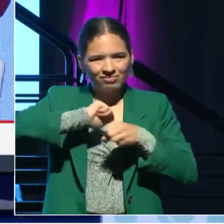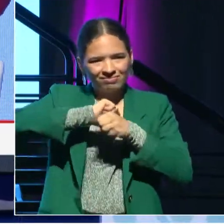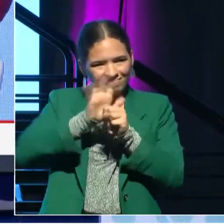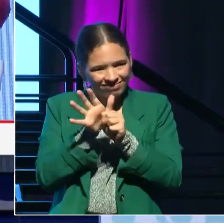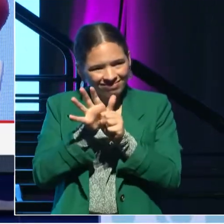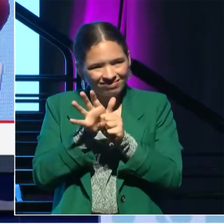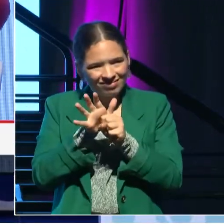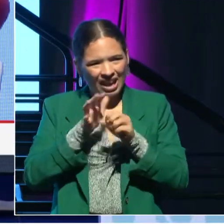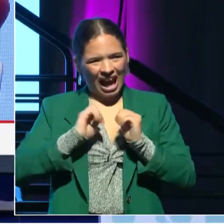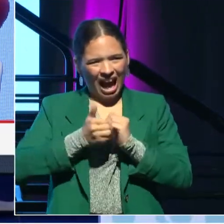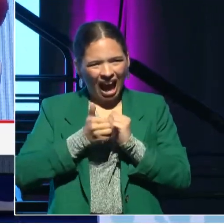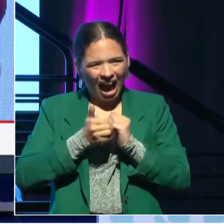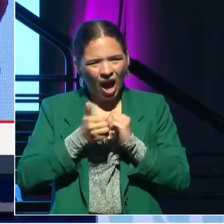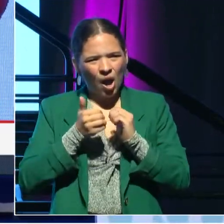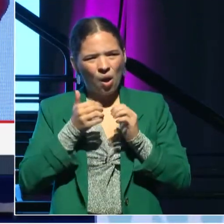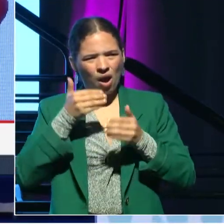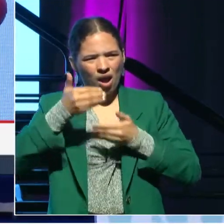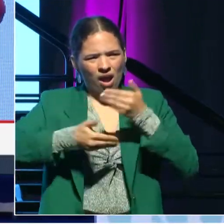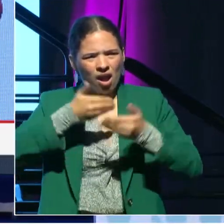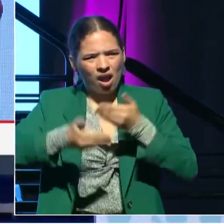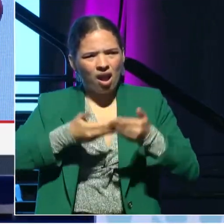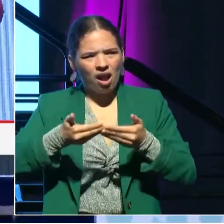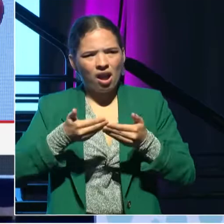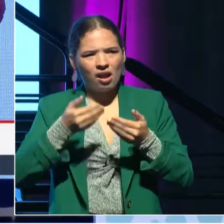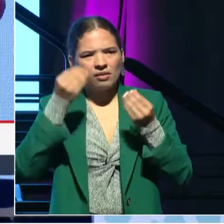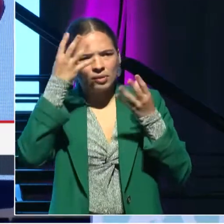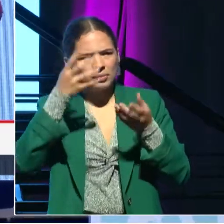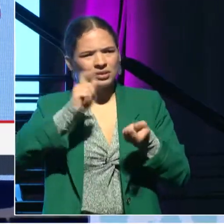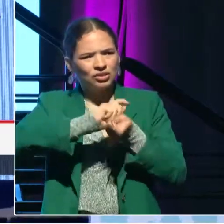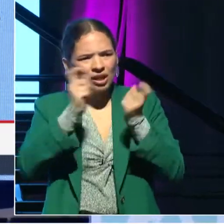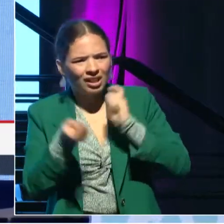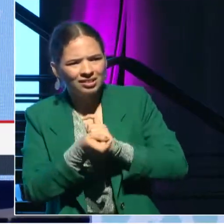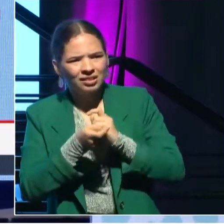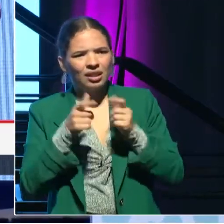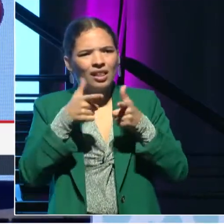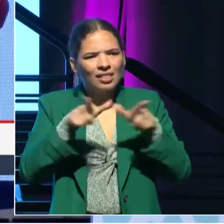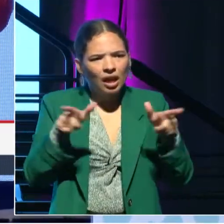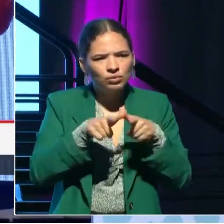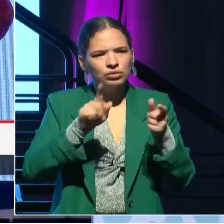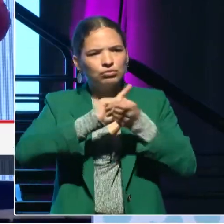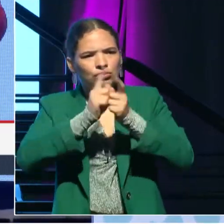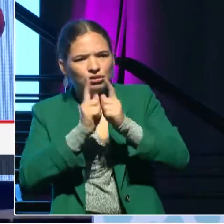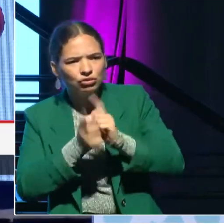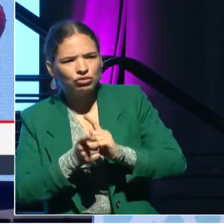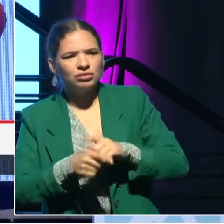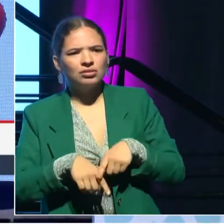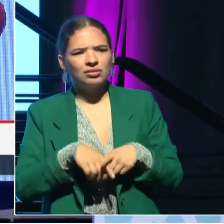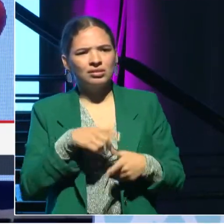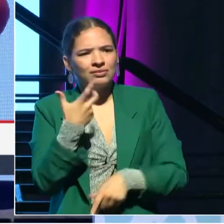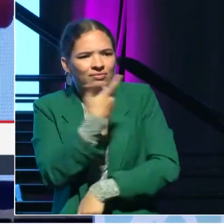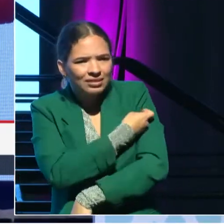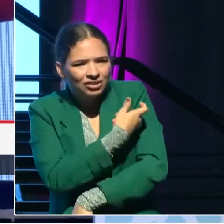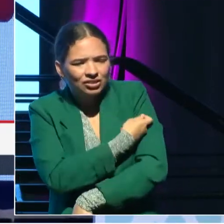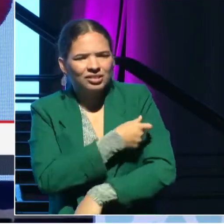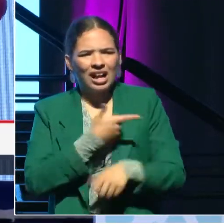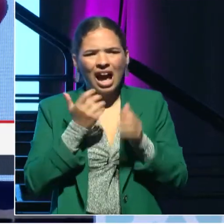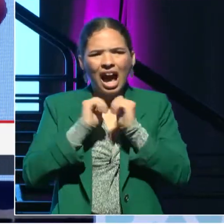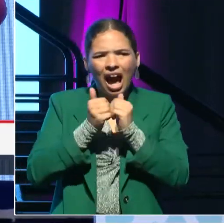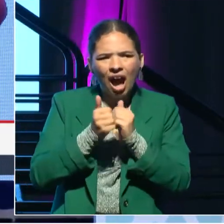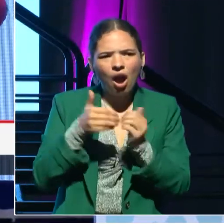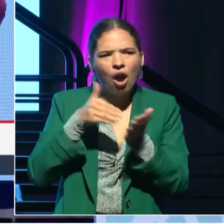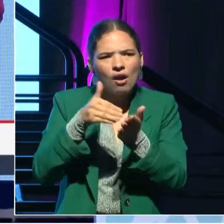rolled out. Information was translated, what languages, who got the vaccines, how often the clinics were staffed. And so